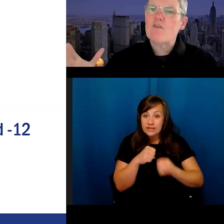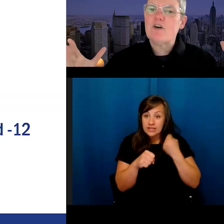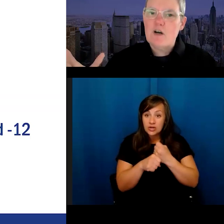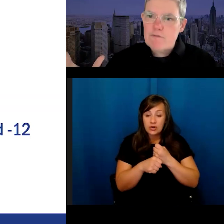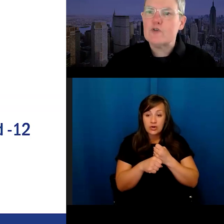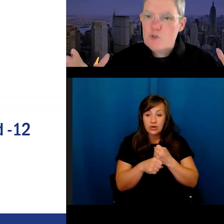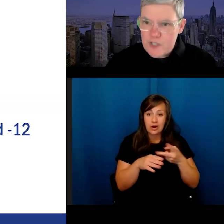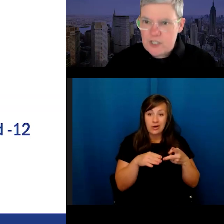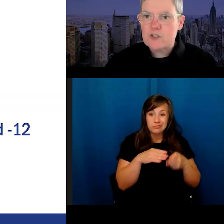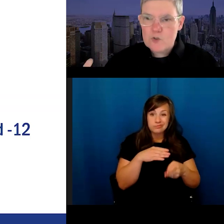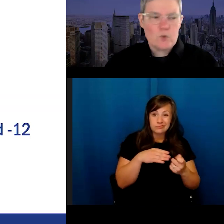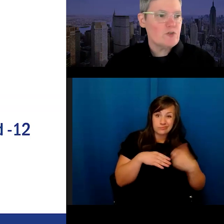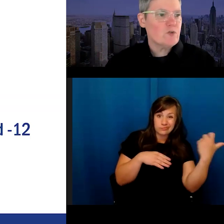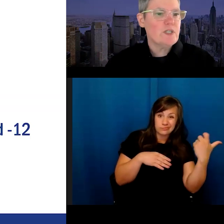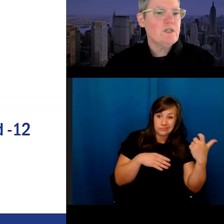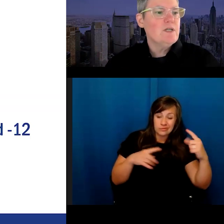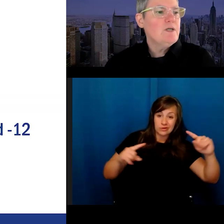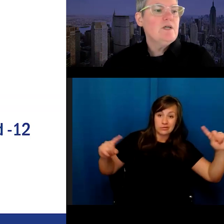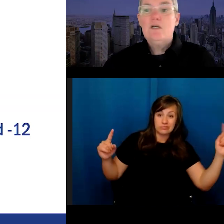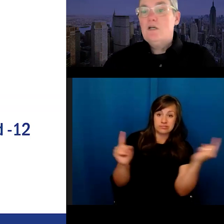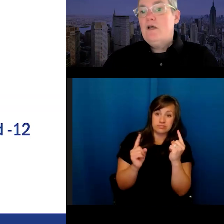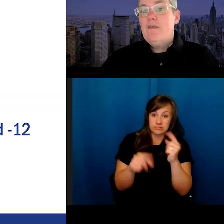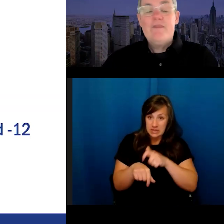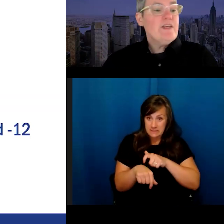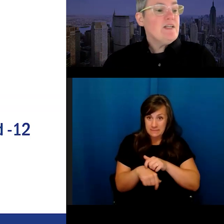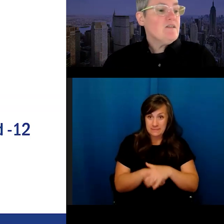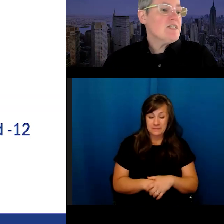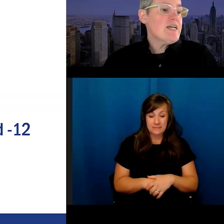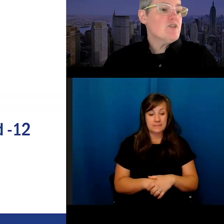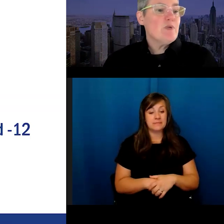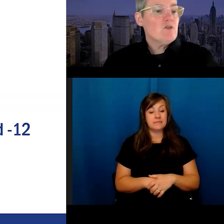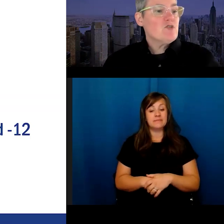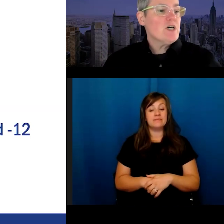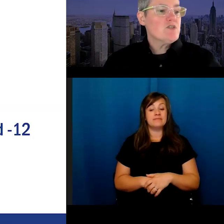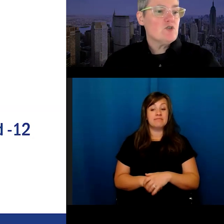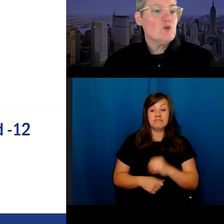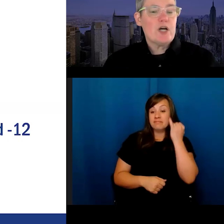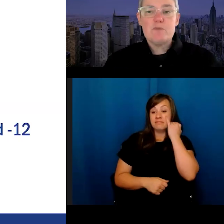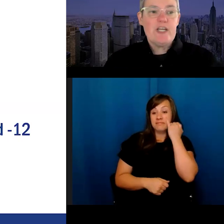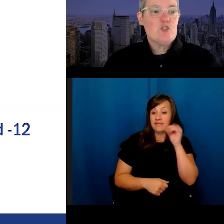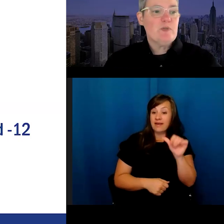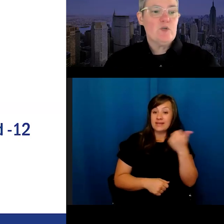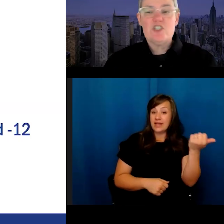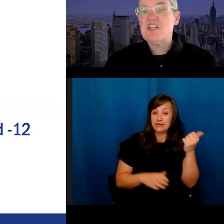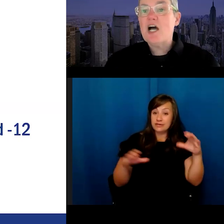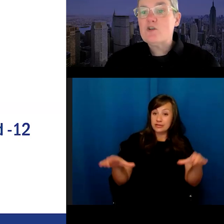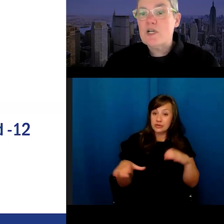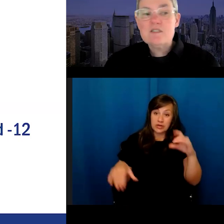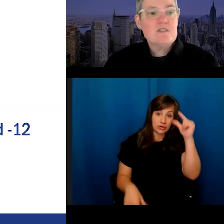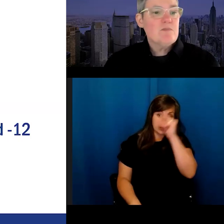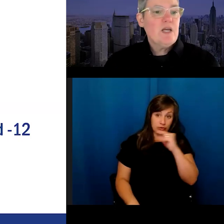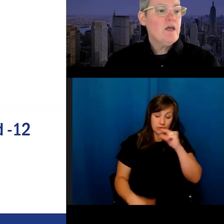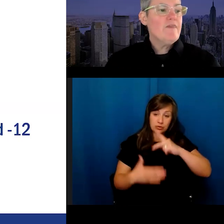saved off a full year toward your degree. Then let's say there's someone else who does a Google Project Management, which is